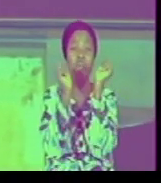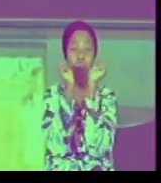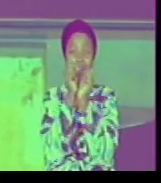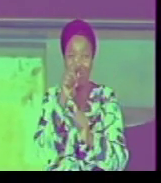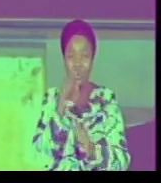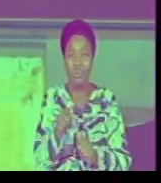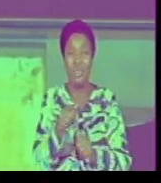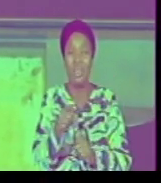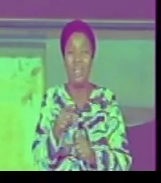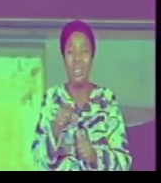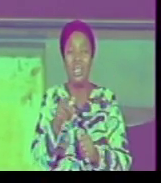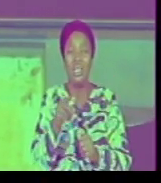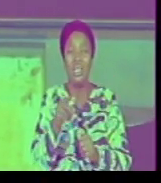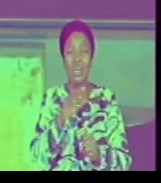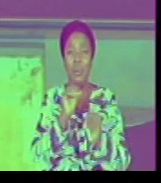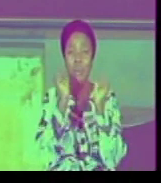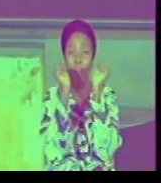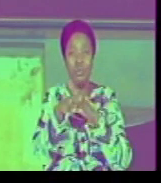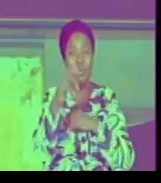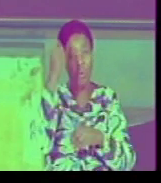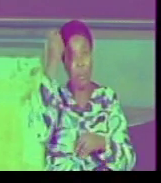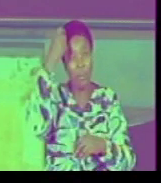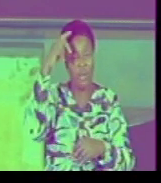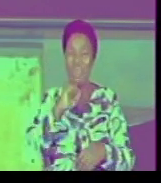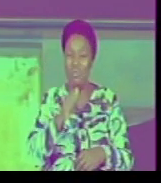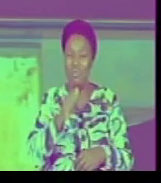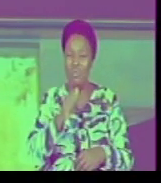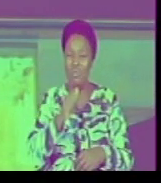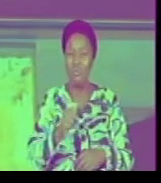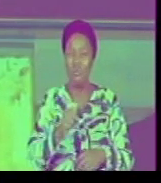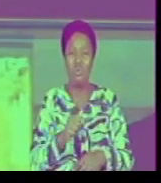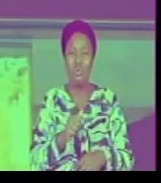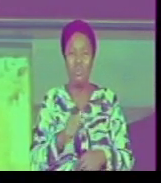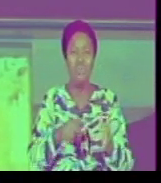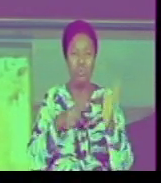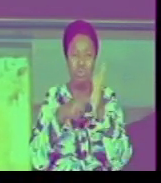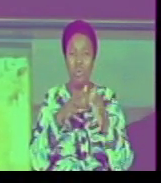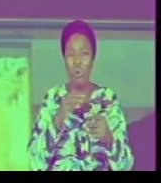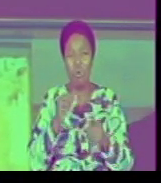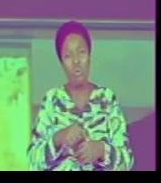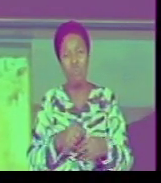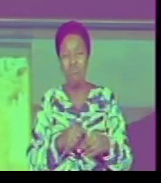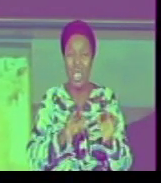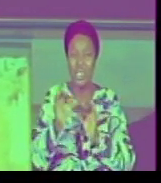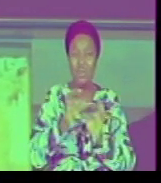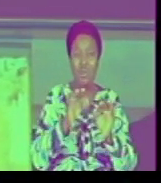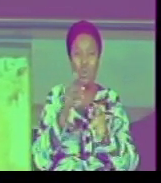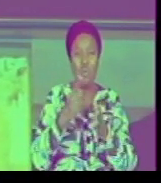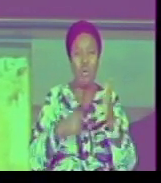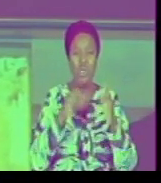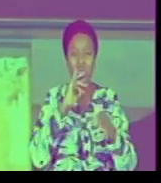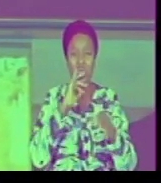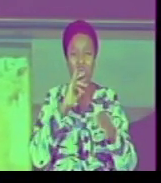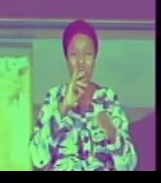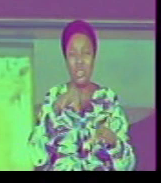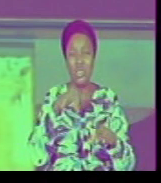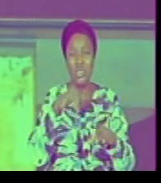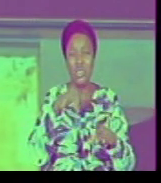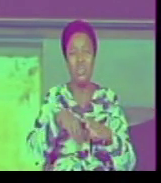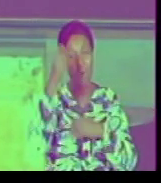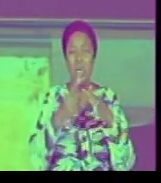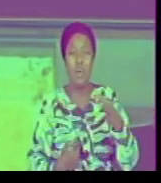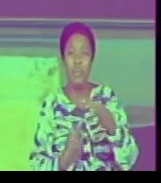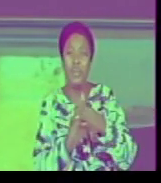your mind. You cannot express yourself. It binds you. Even your appearance, you'll be